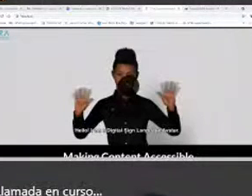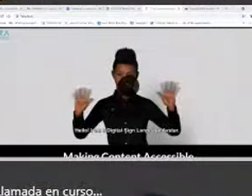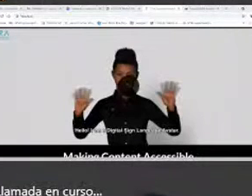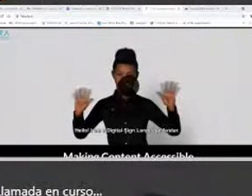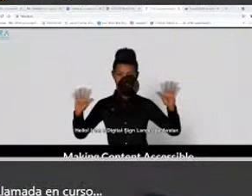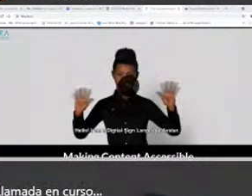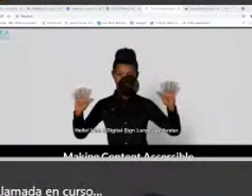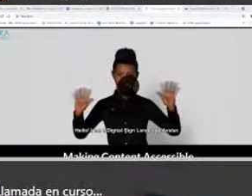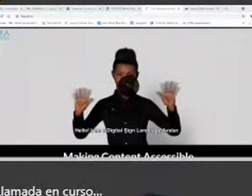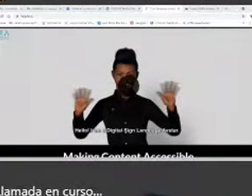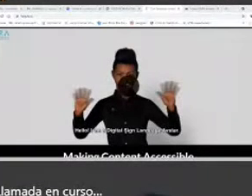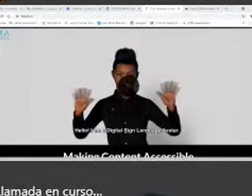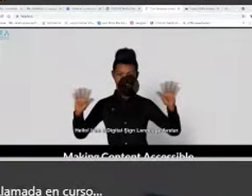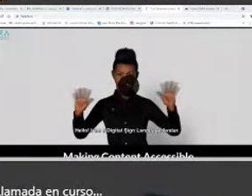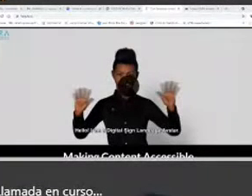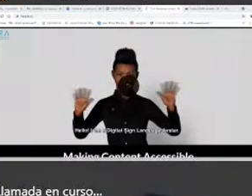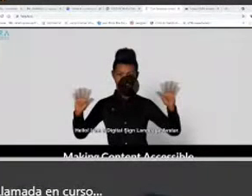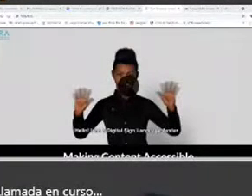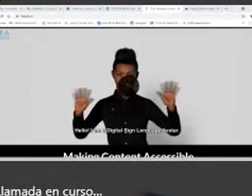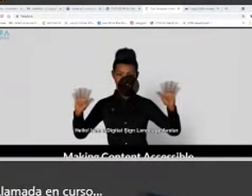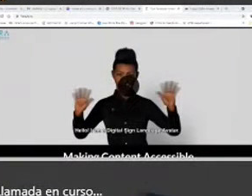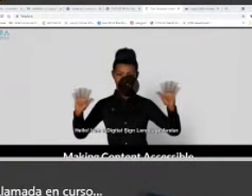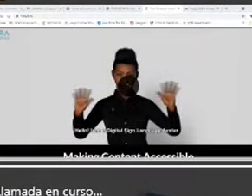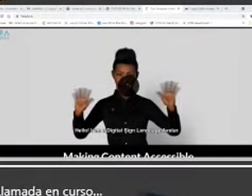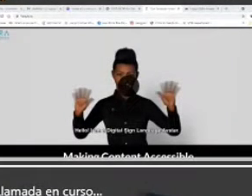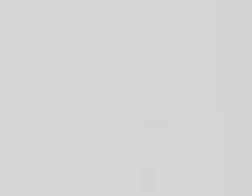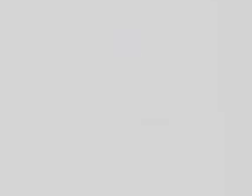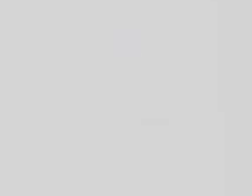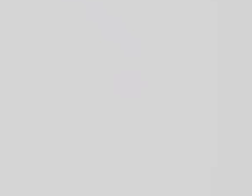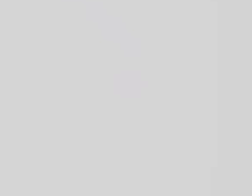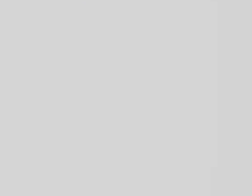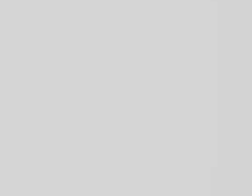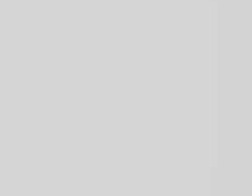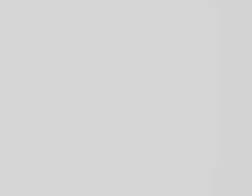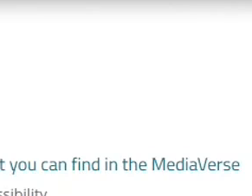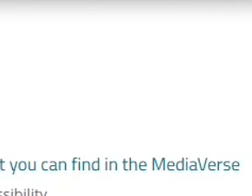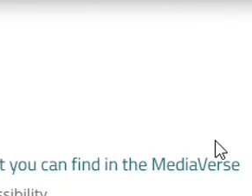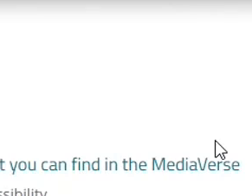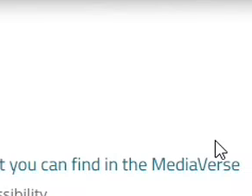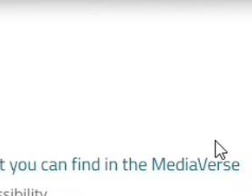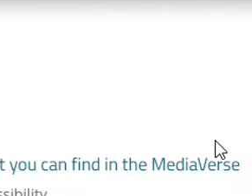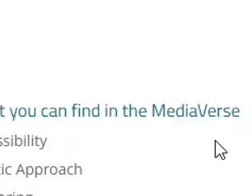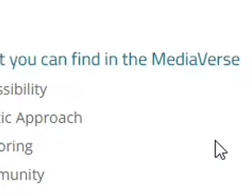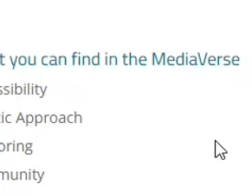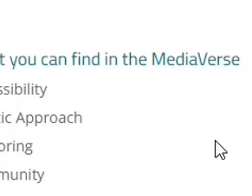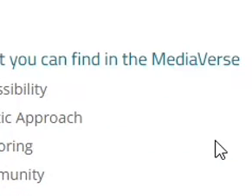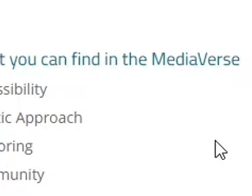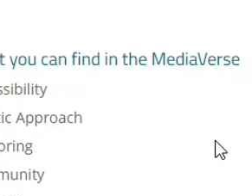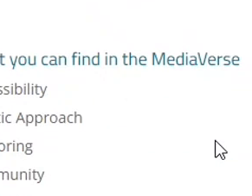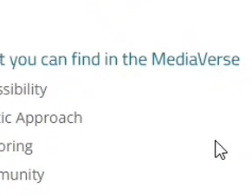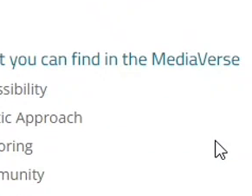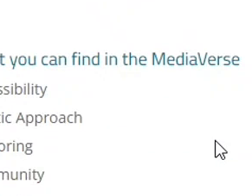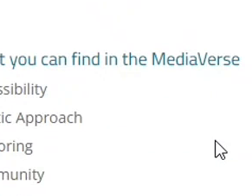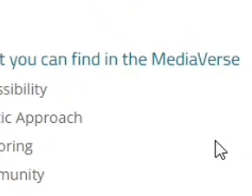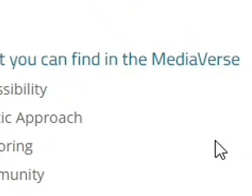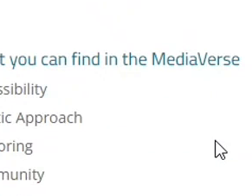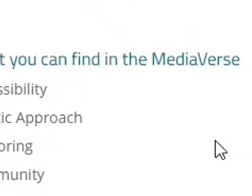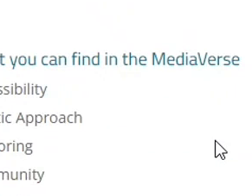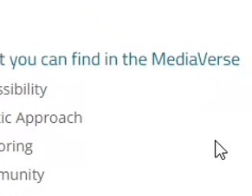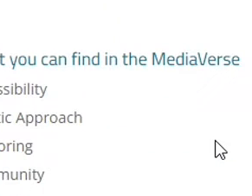And that's what Juanpe is trying to show you. So basically you are. Can you see that now?